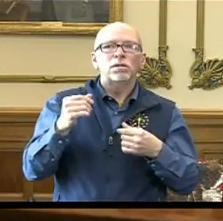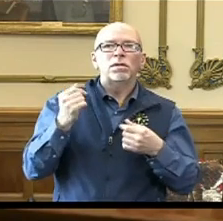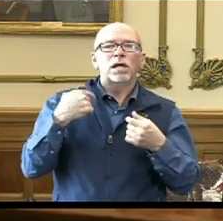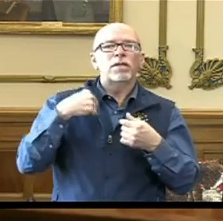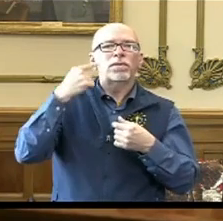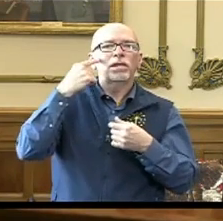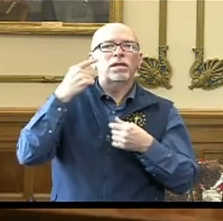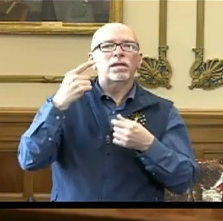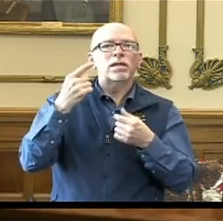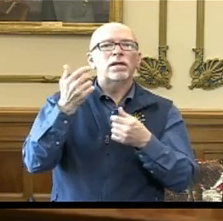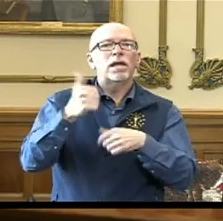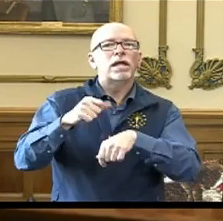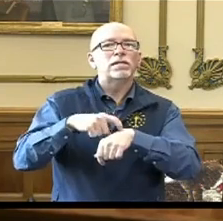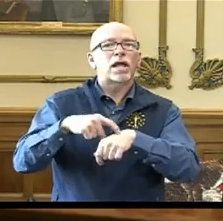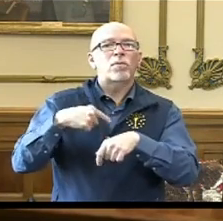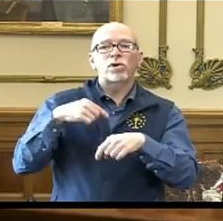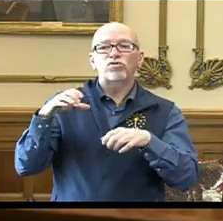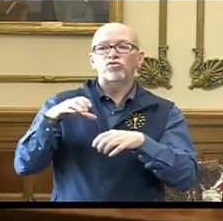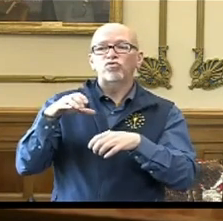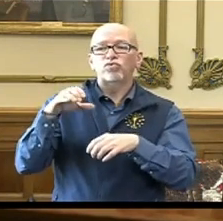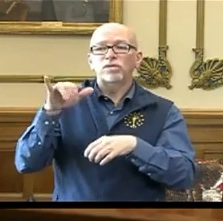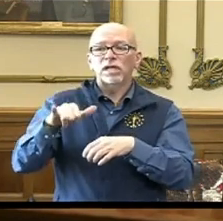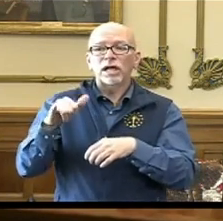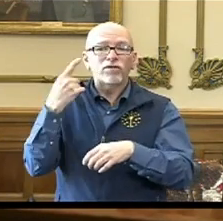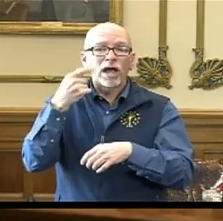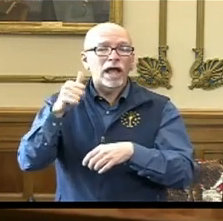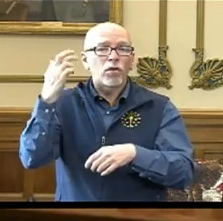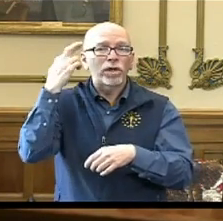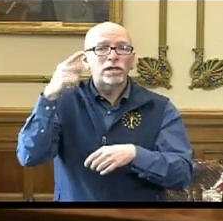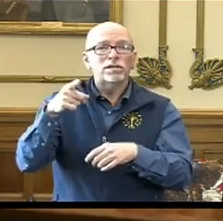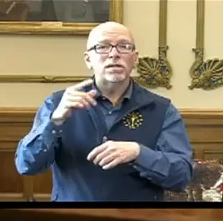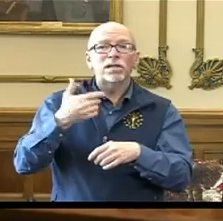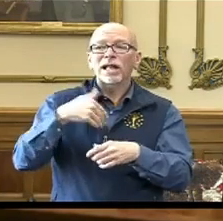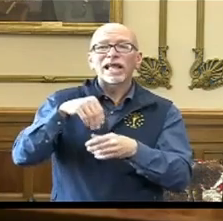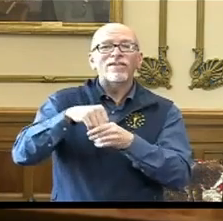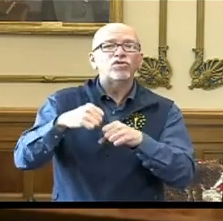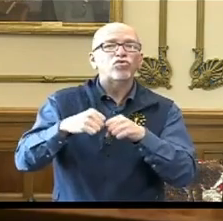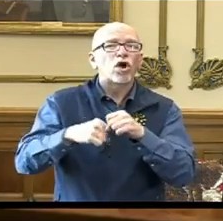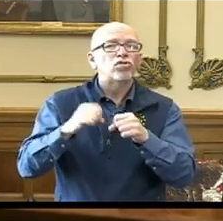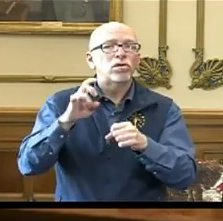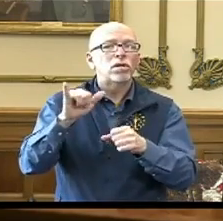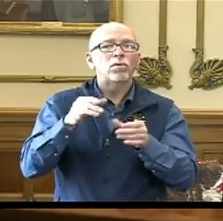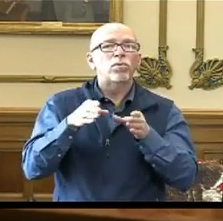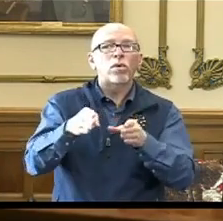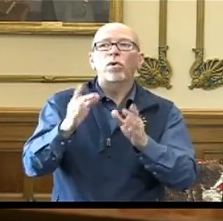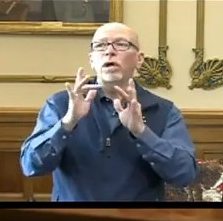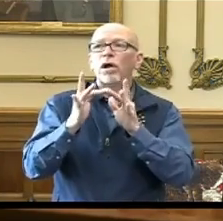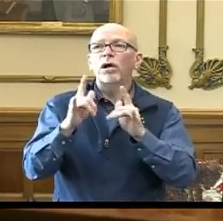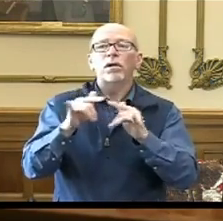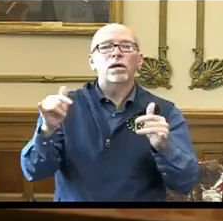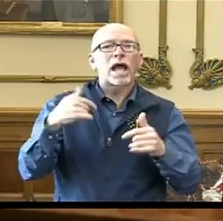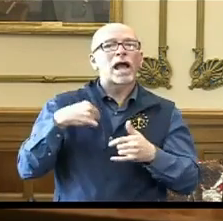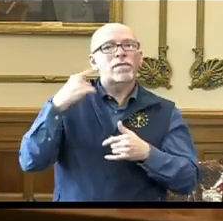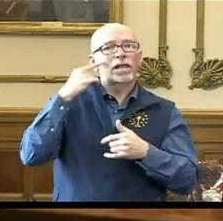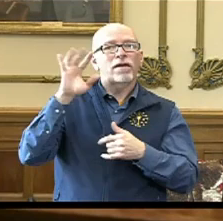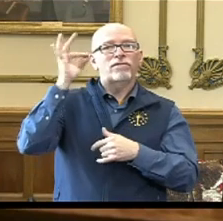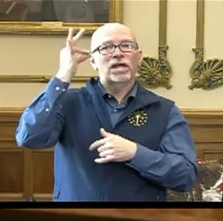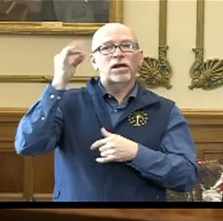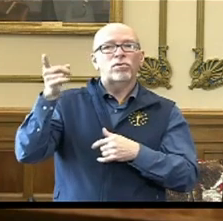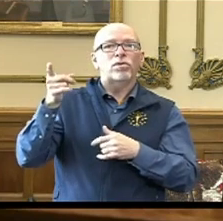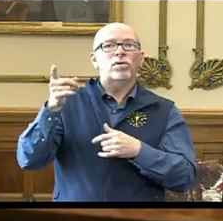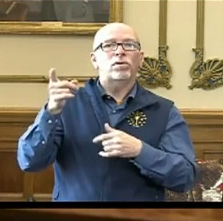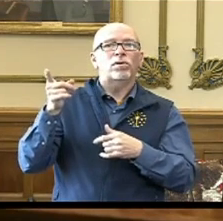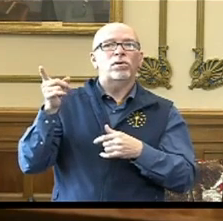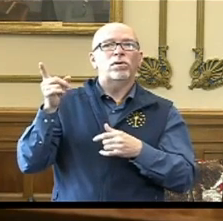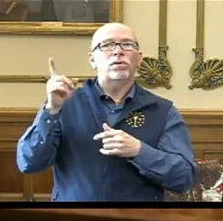think anytime we do this, and for any other reason, like infrastructure comes into discussion, I believe the federal government defense is the